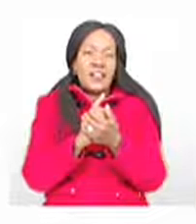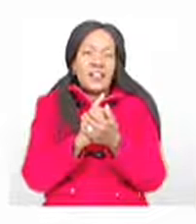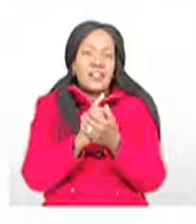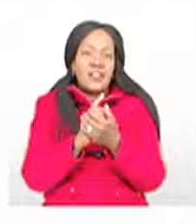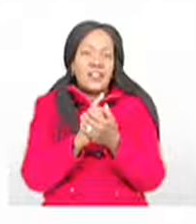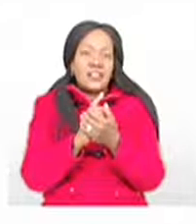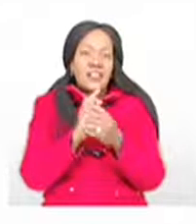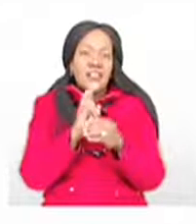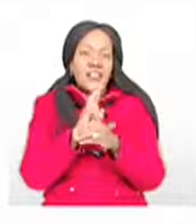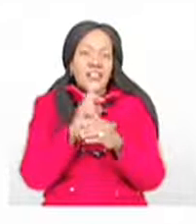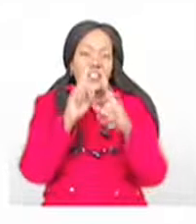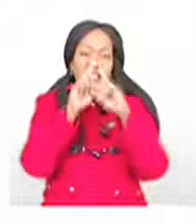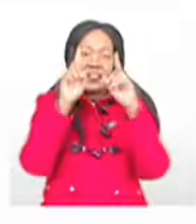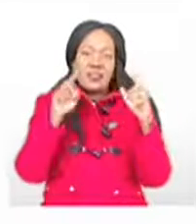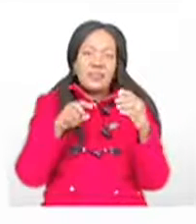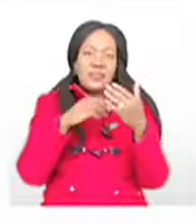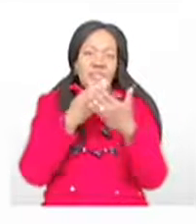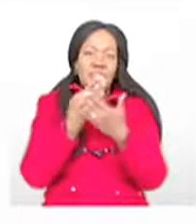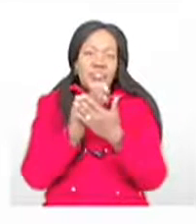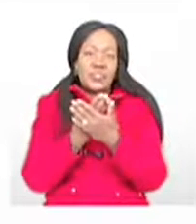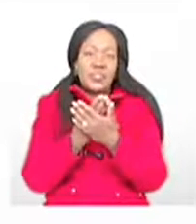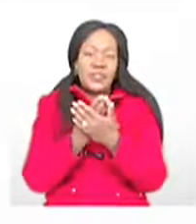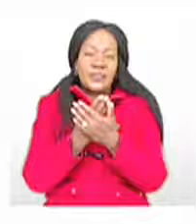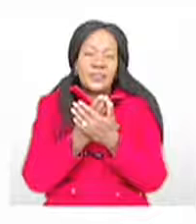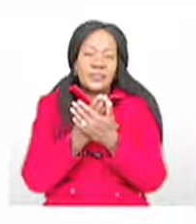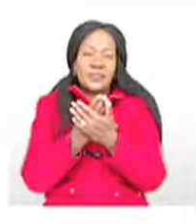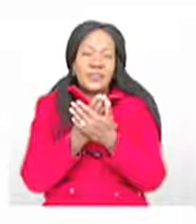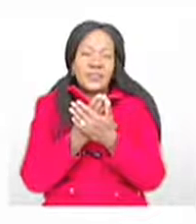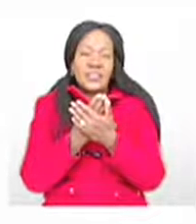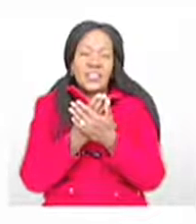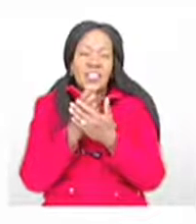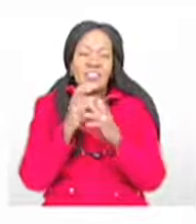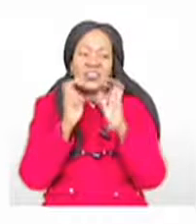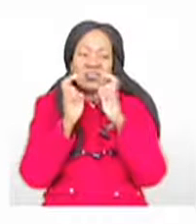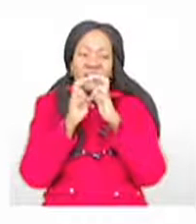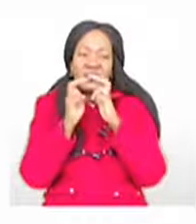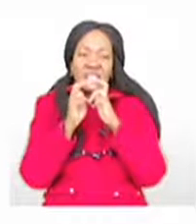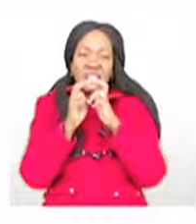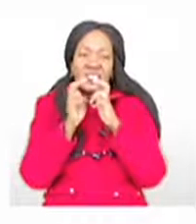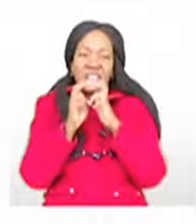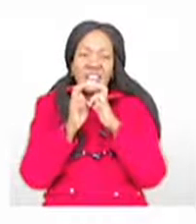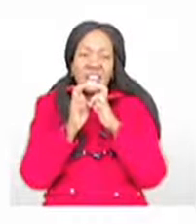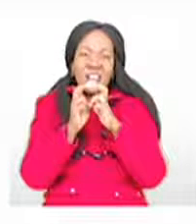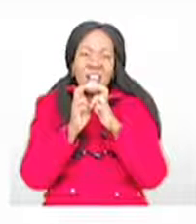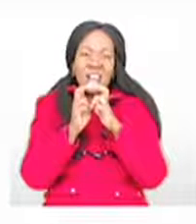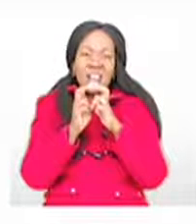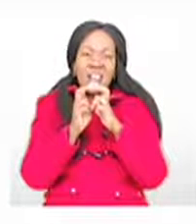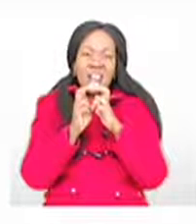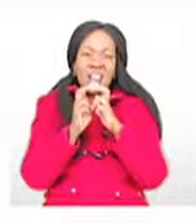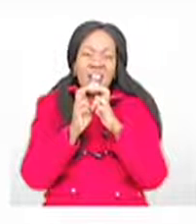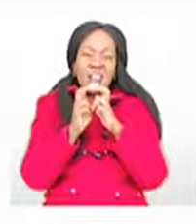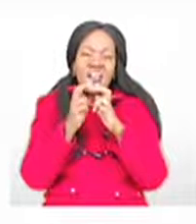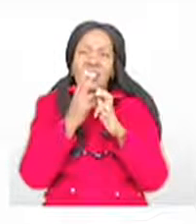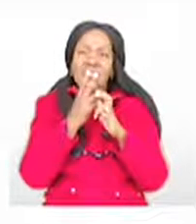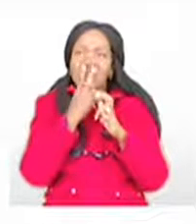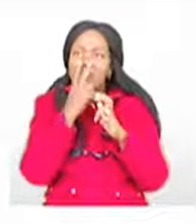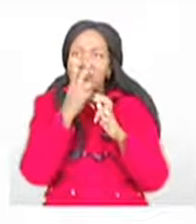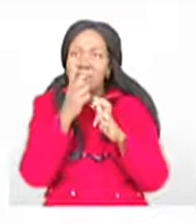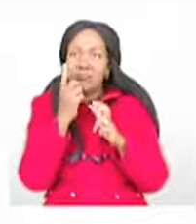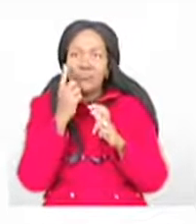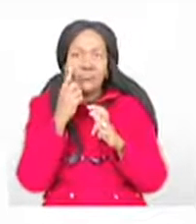Second picture, we can see the mouse. What has the mouse